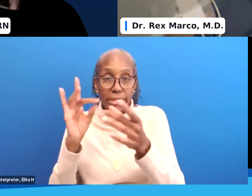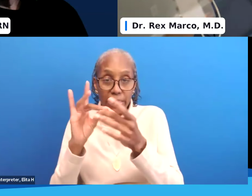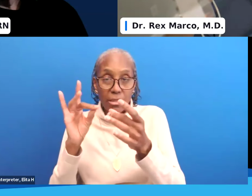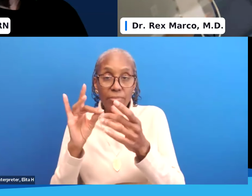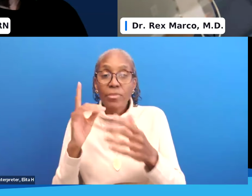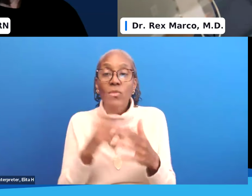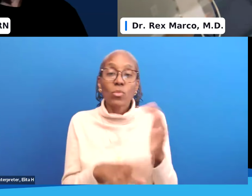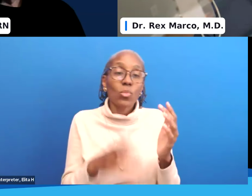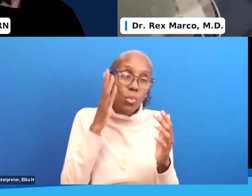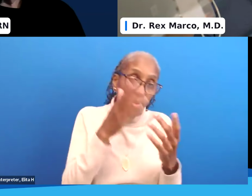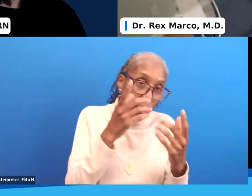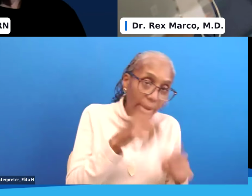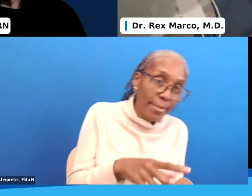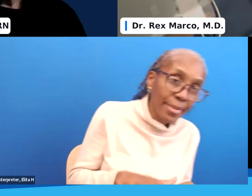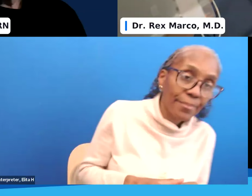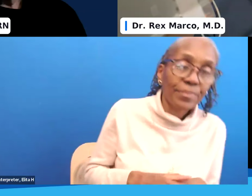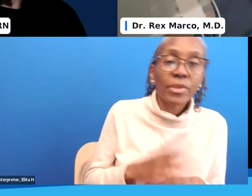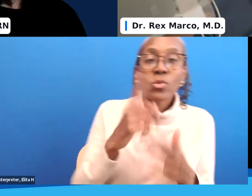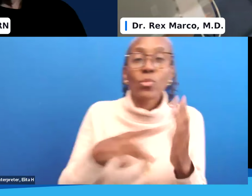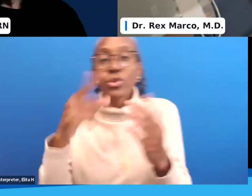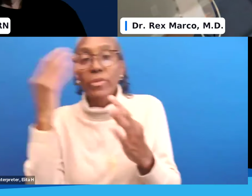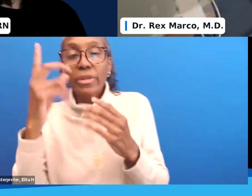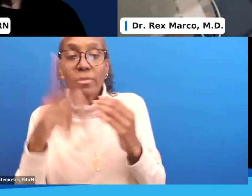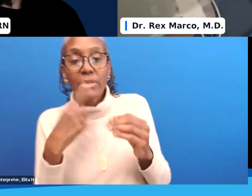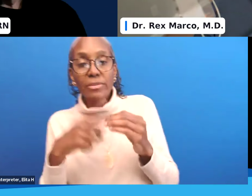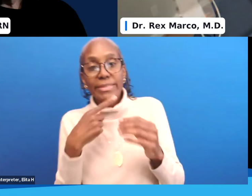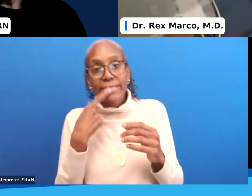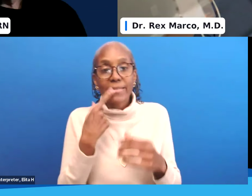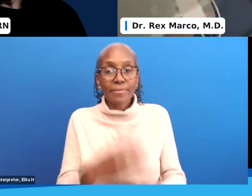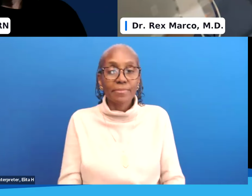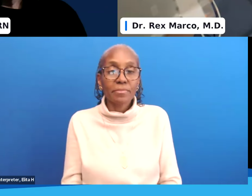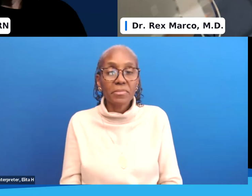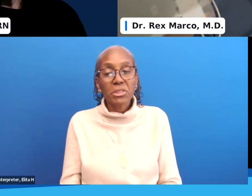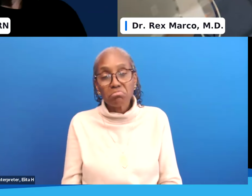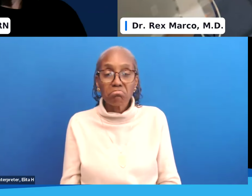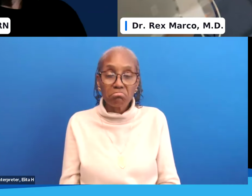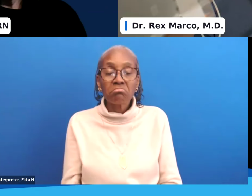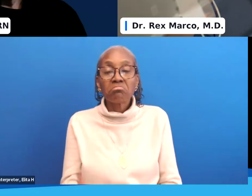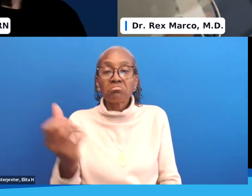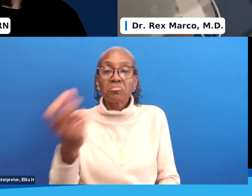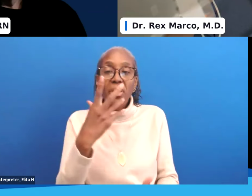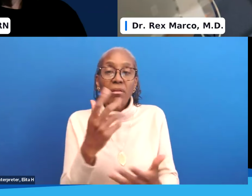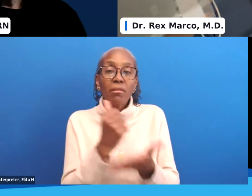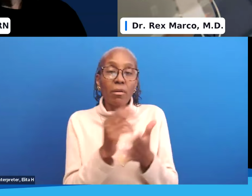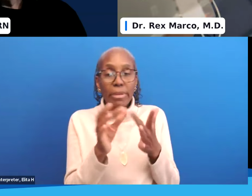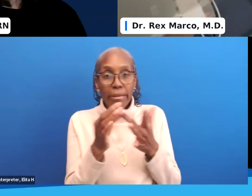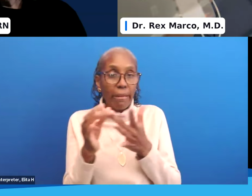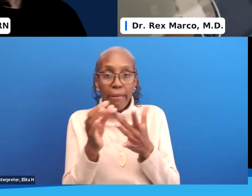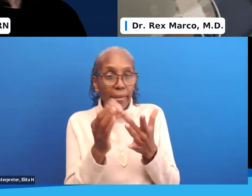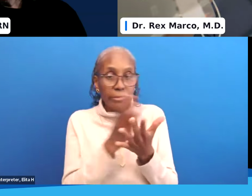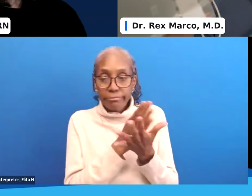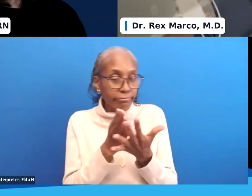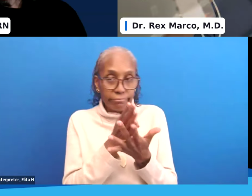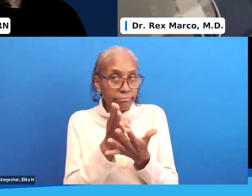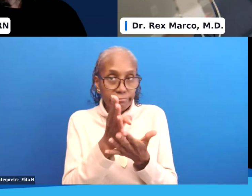and what happened and what you're thinking about saying, it can help guide you in